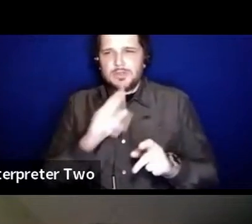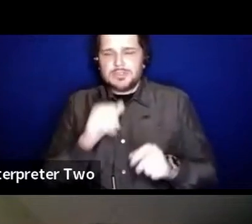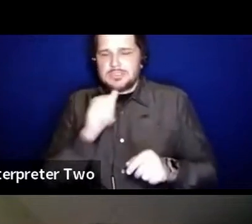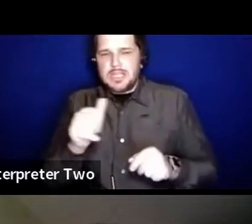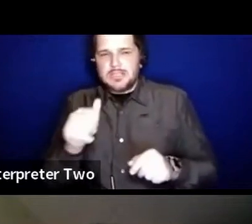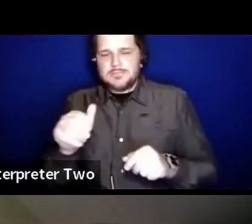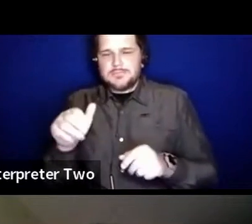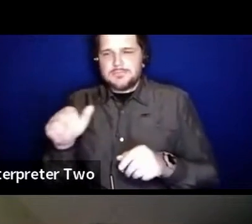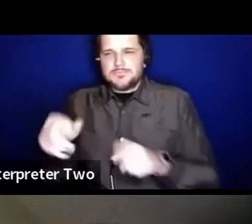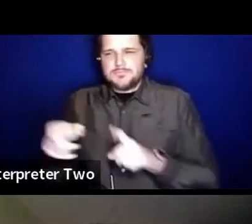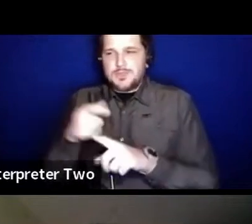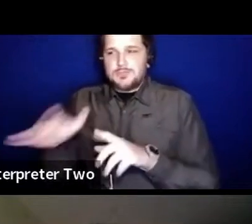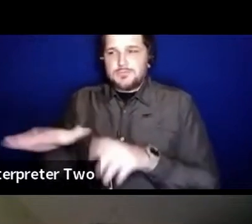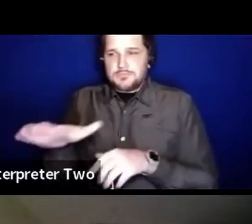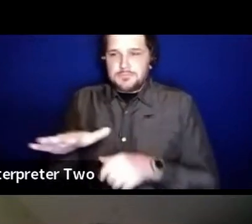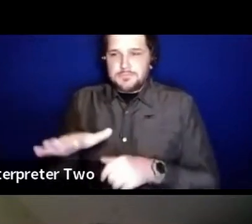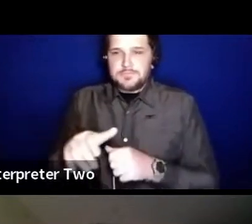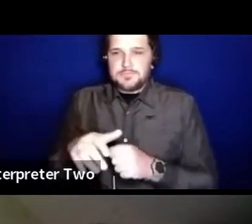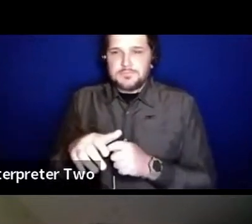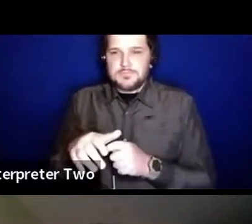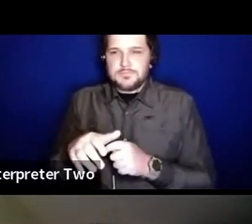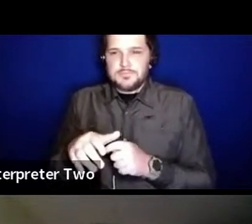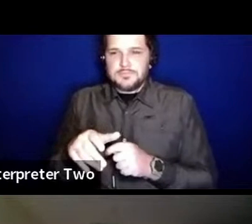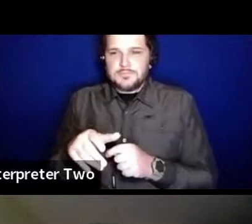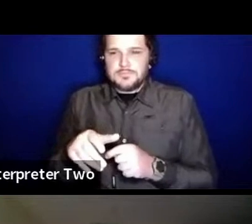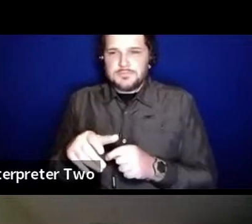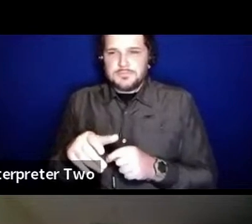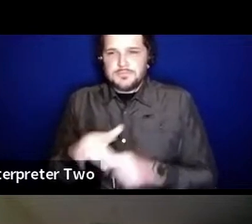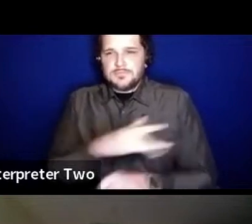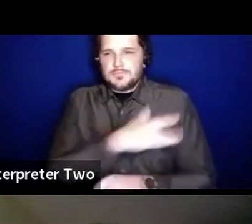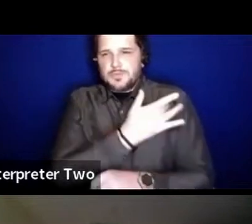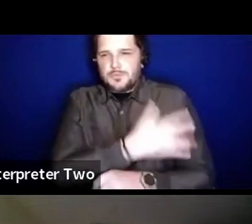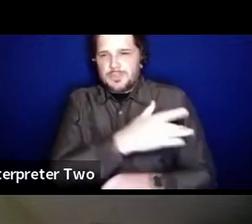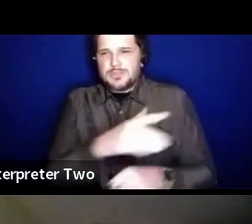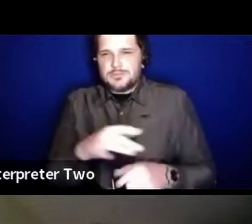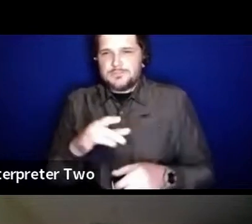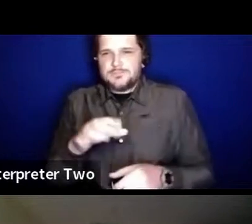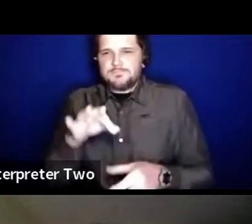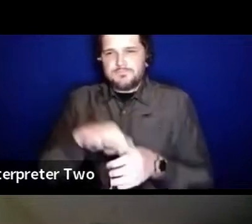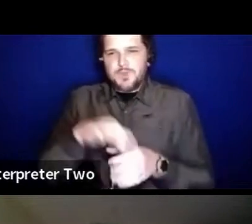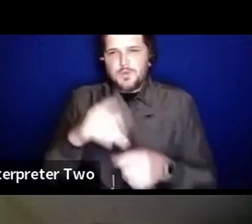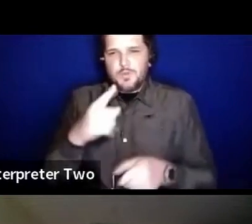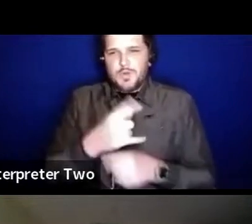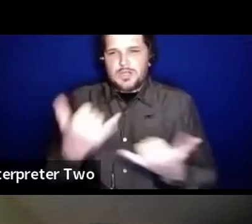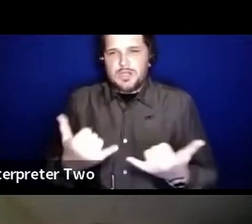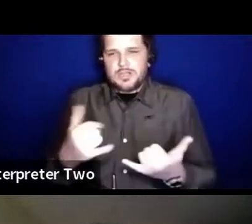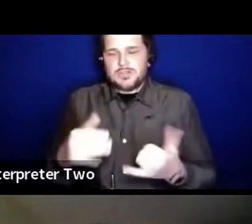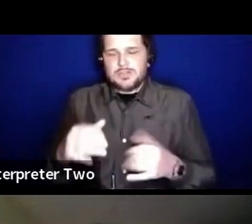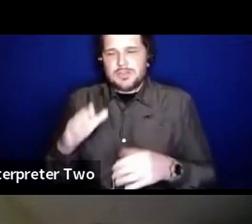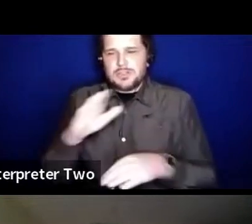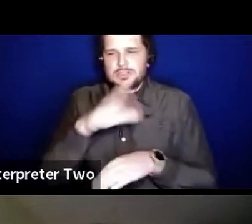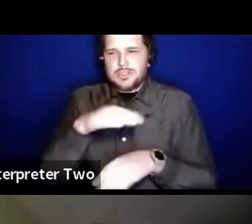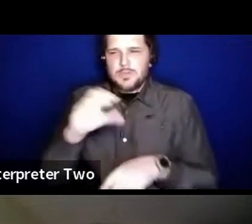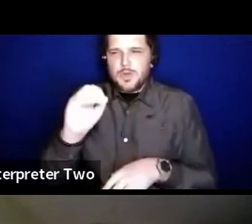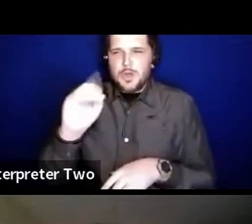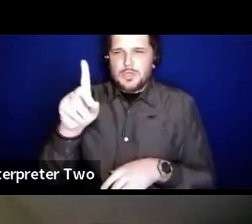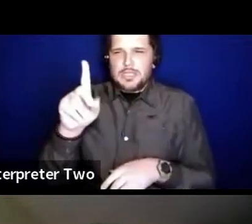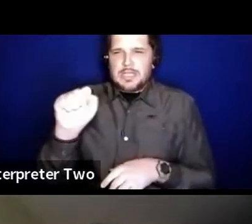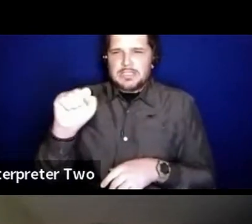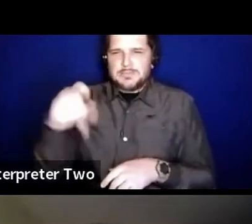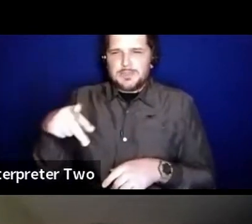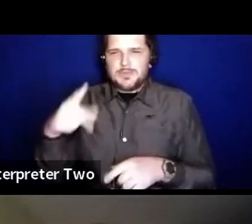here, is going through a provincial election right now, and the topic of ODSP, for